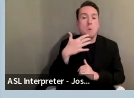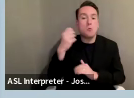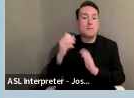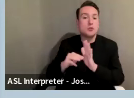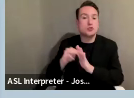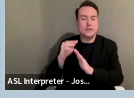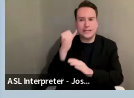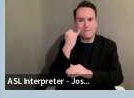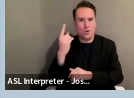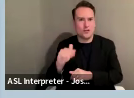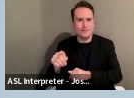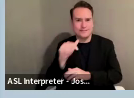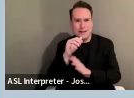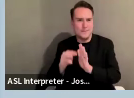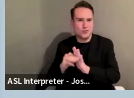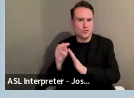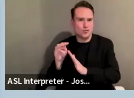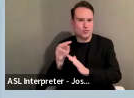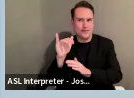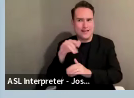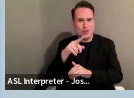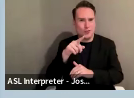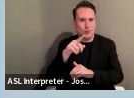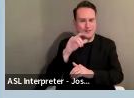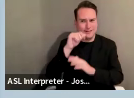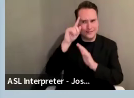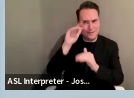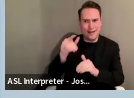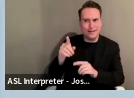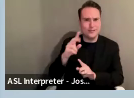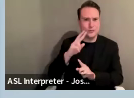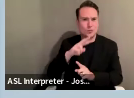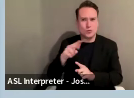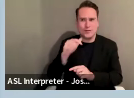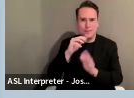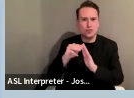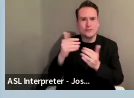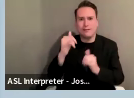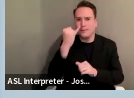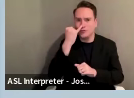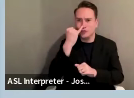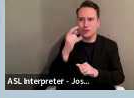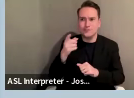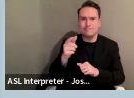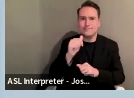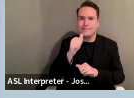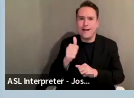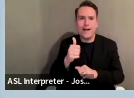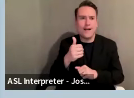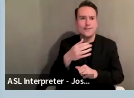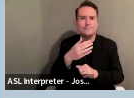isn't maturing in the way that you would wish or anticipated, and they're 22 and they are not frugal at all,